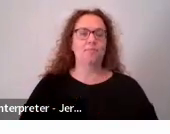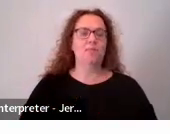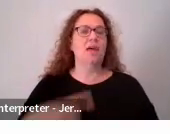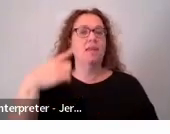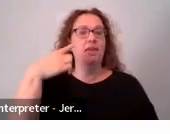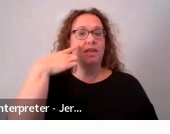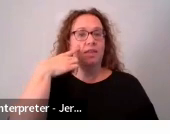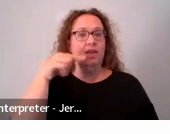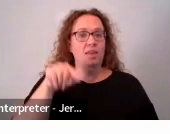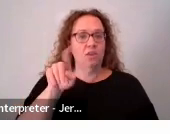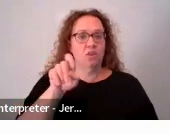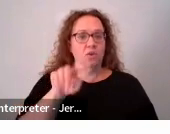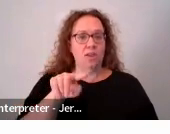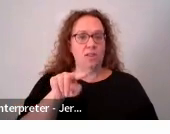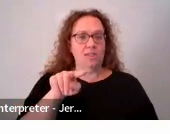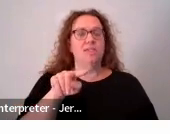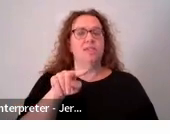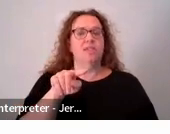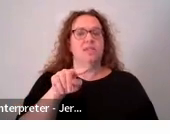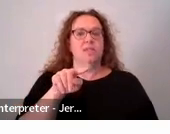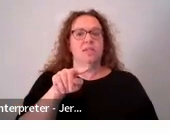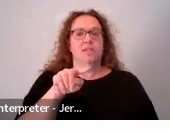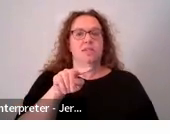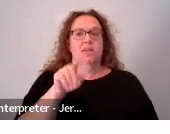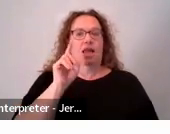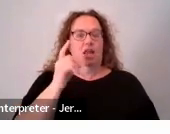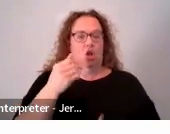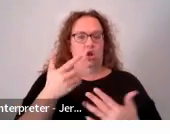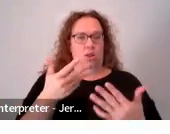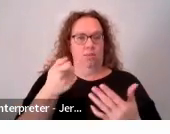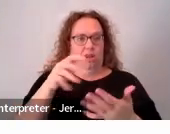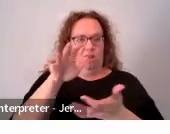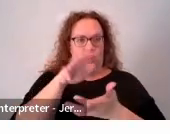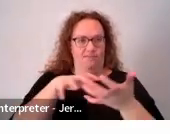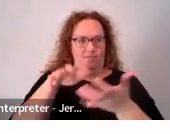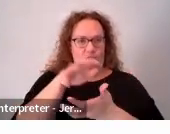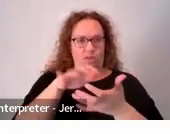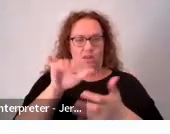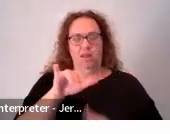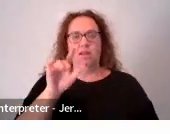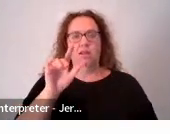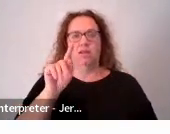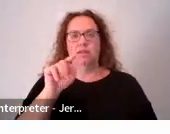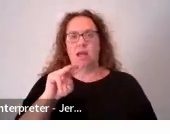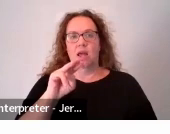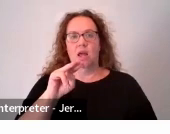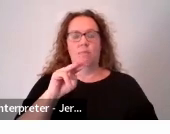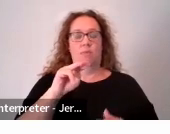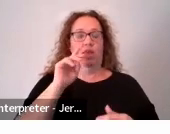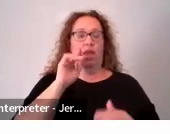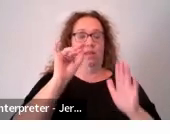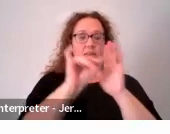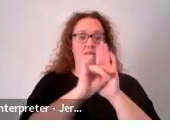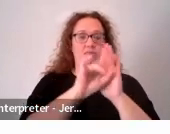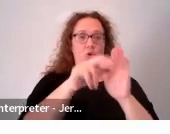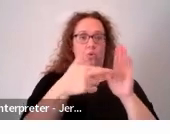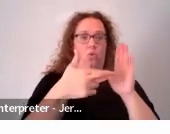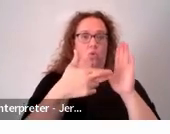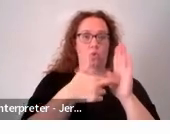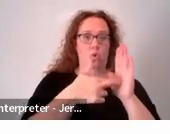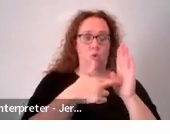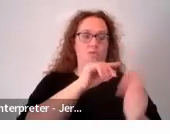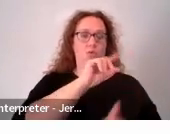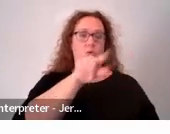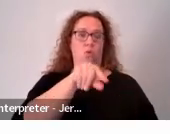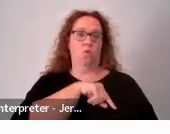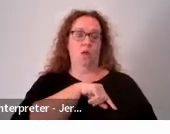this question is also getting at a bit of confusion that Tom identified between the role of the quality